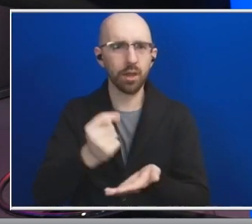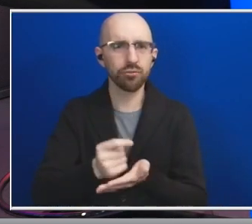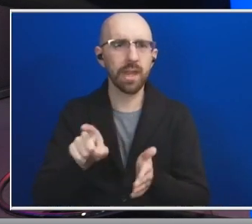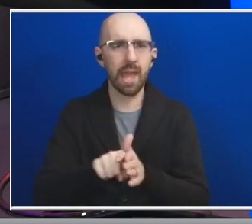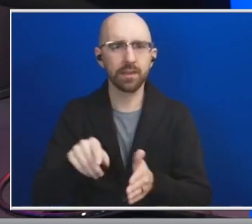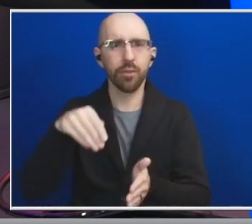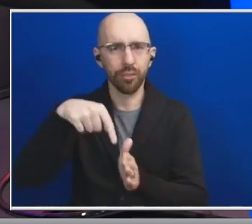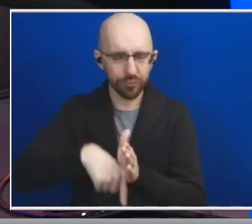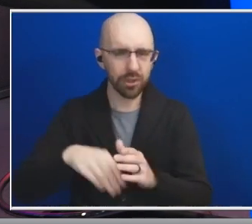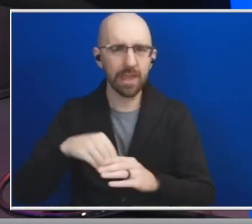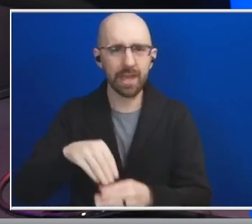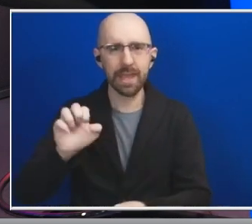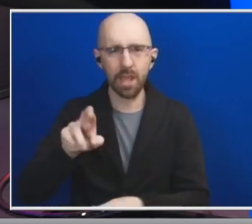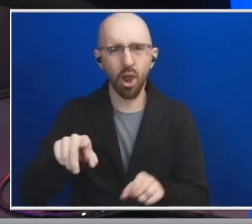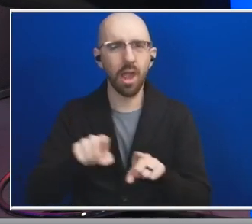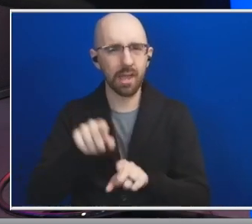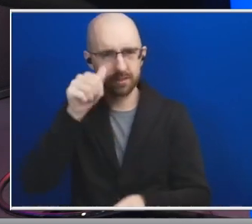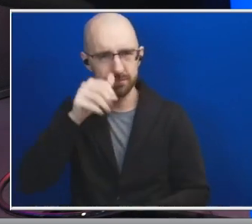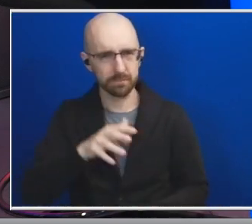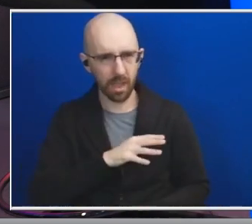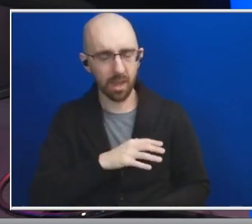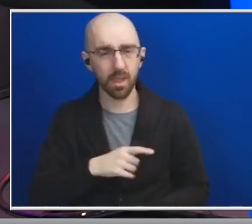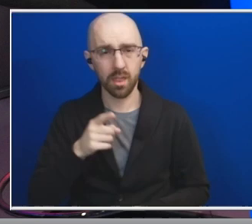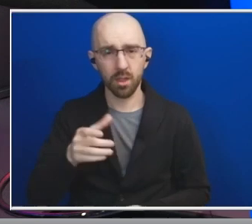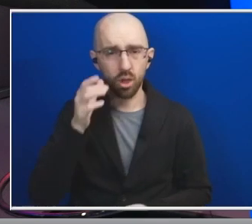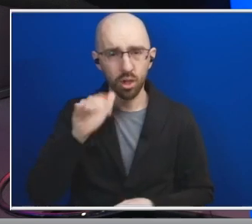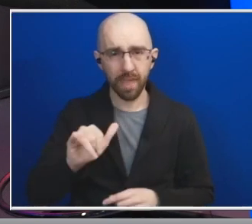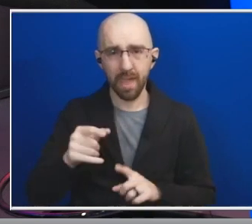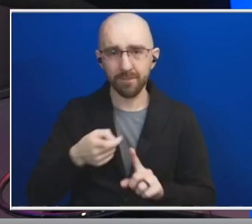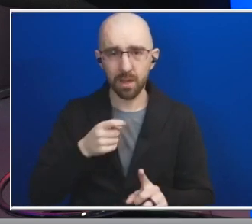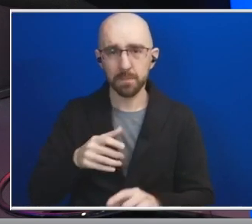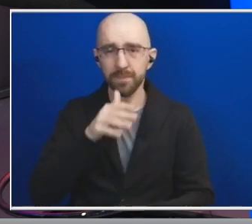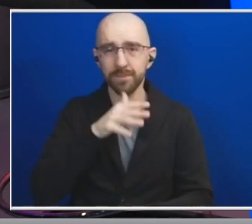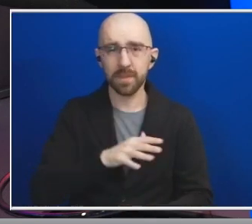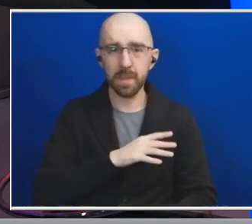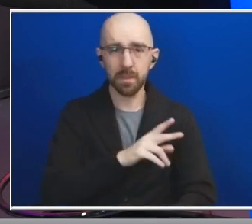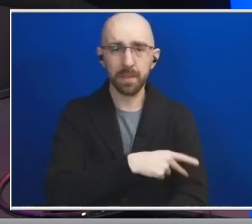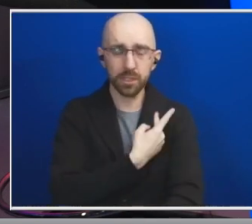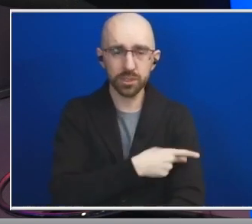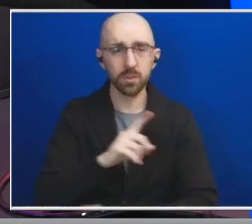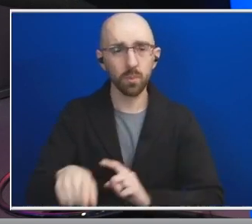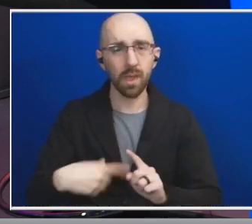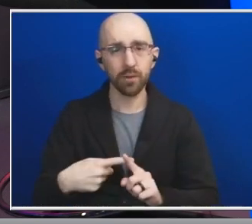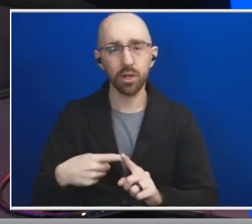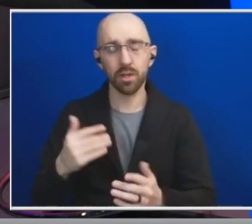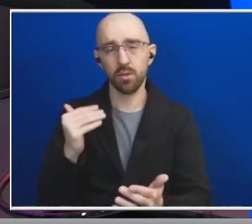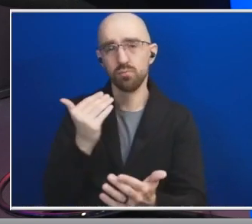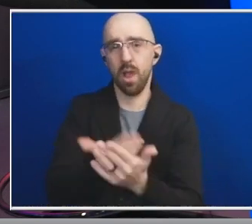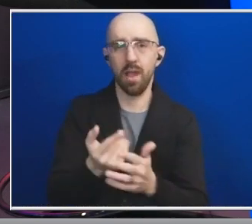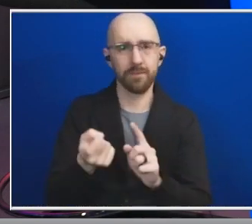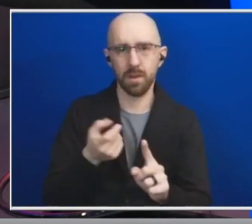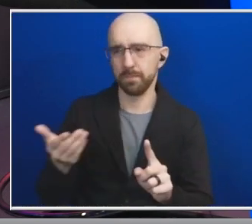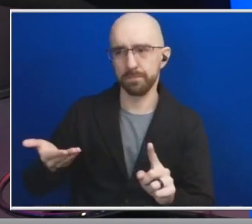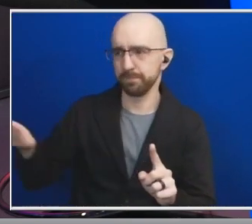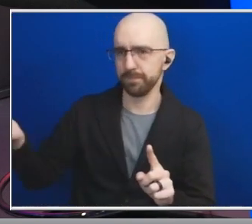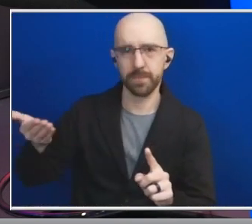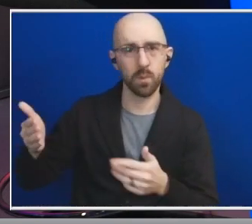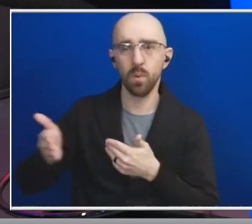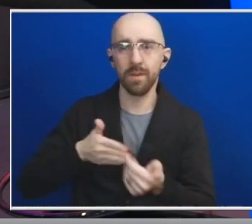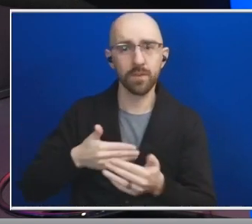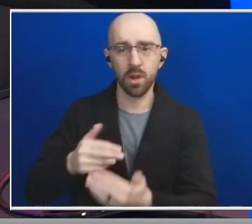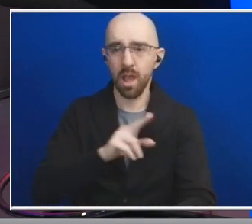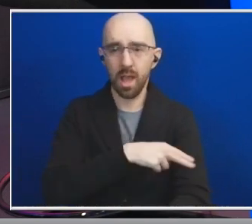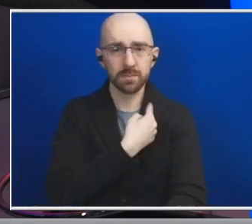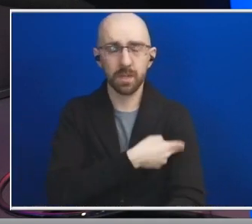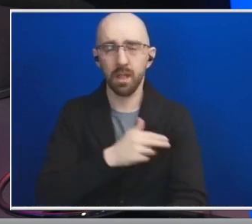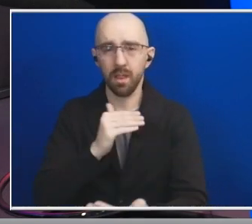men. Have you heard that from your female patients once they make it to you from whatever hospital they've come from? Do they tell you they've